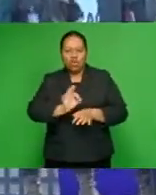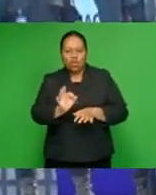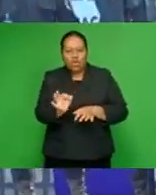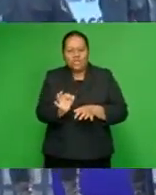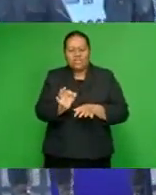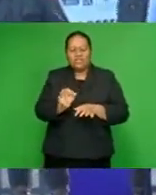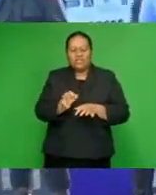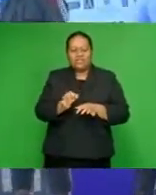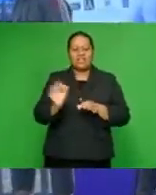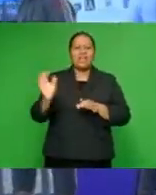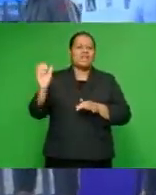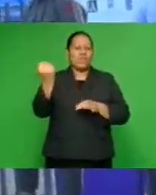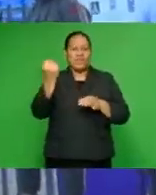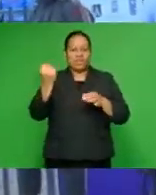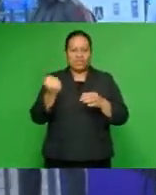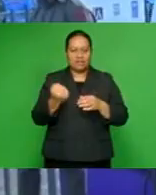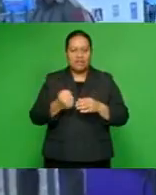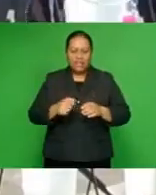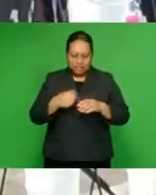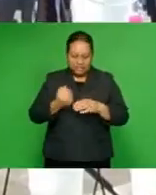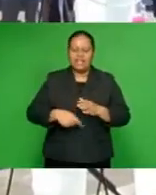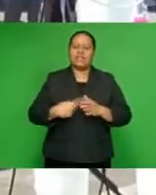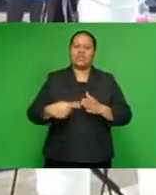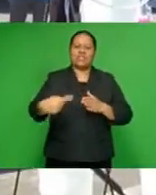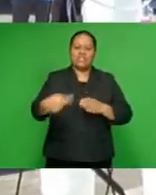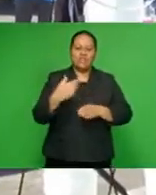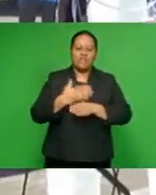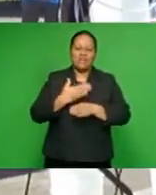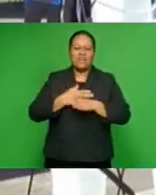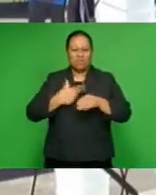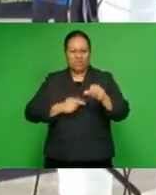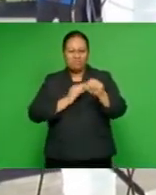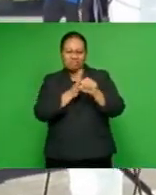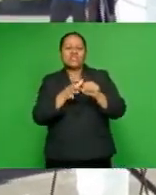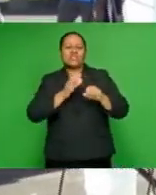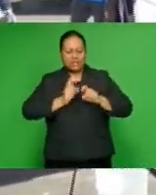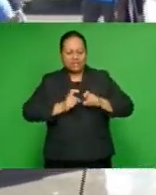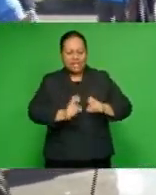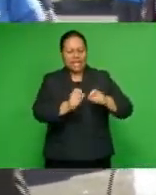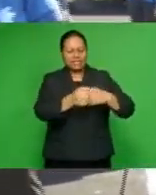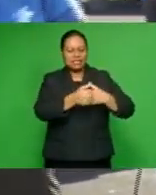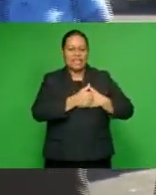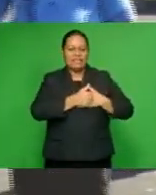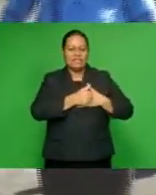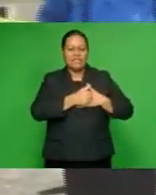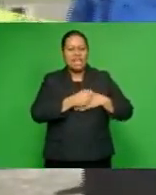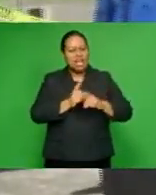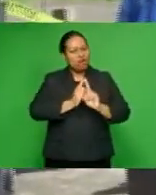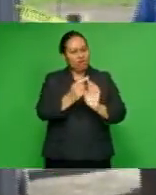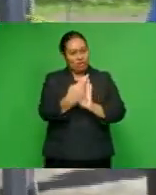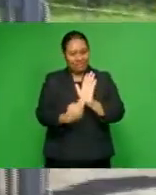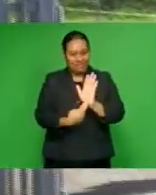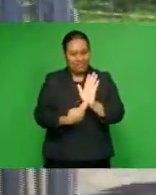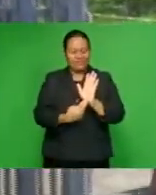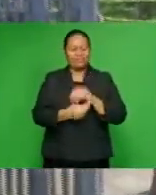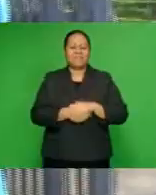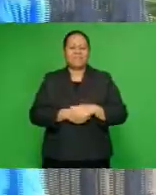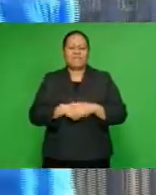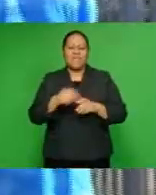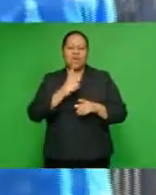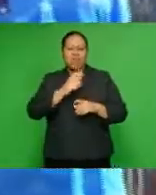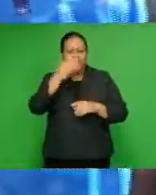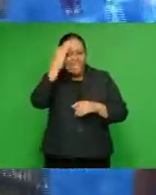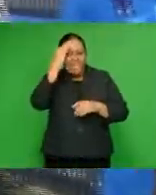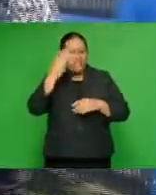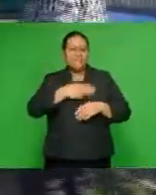war. We have to keep fighting and strictly adhere to the safety and hygiene precautions directed by our Health Minister